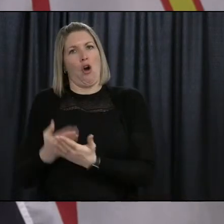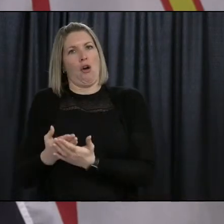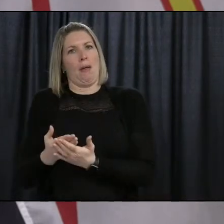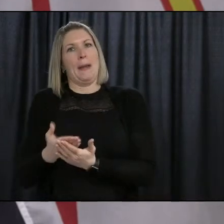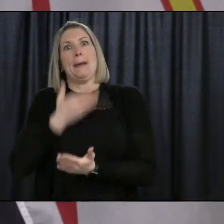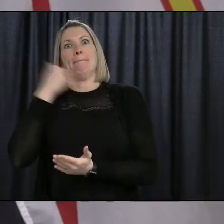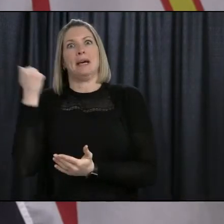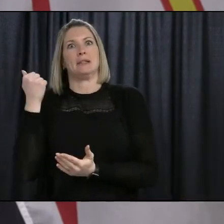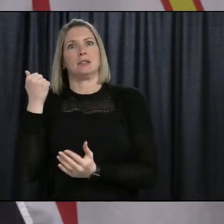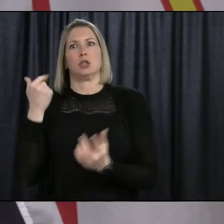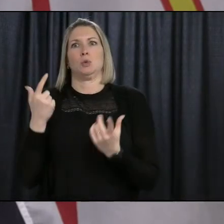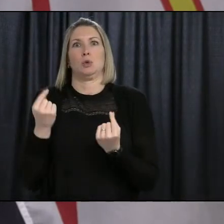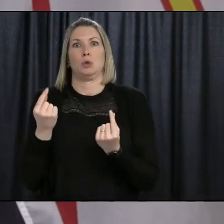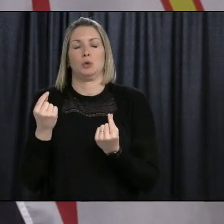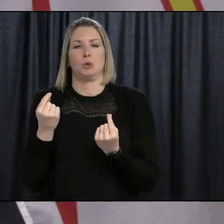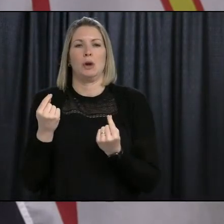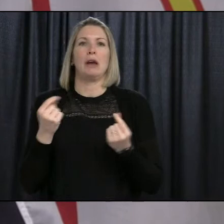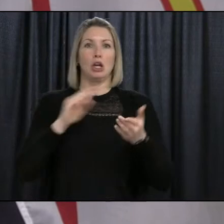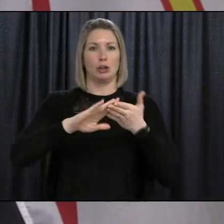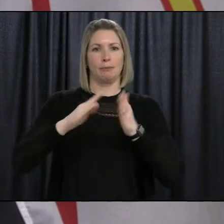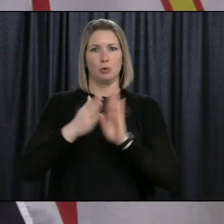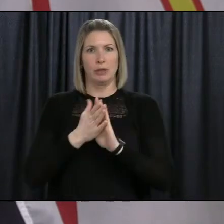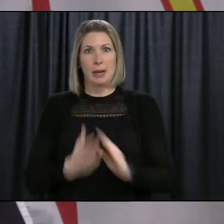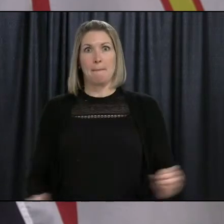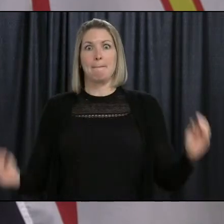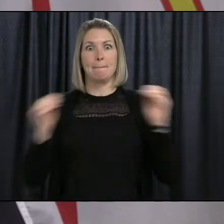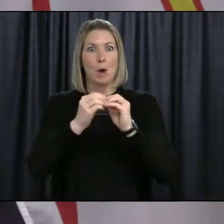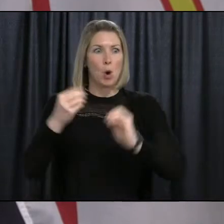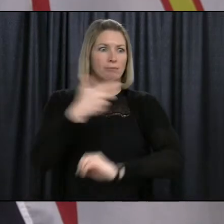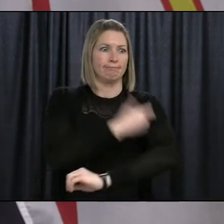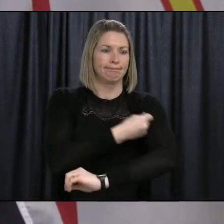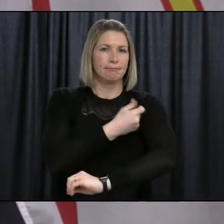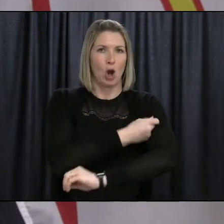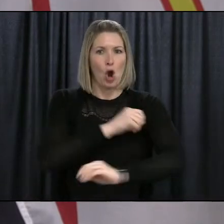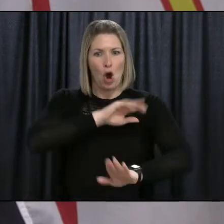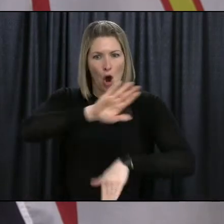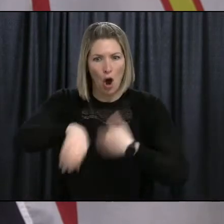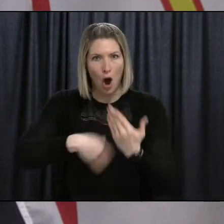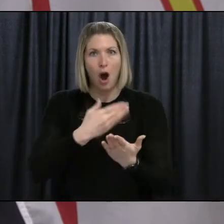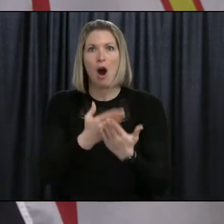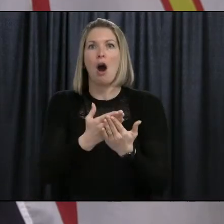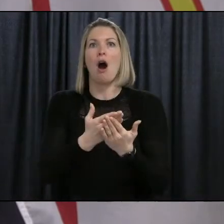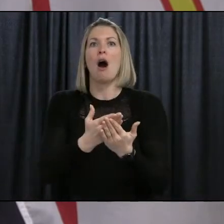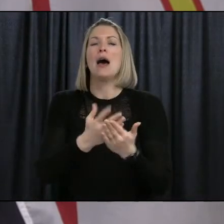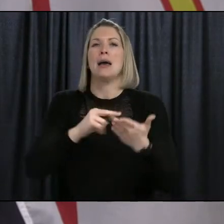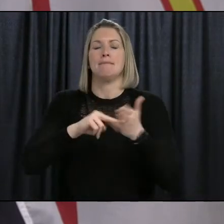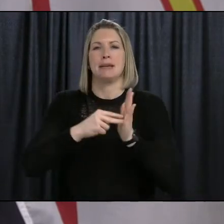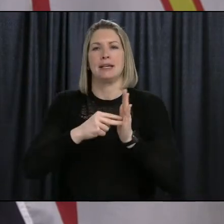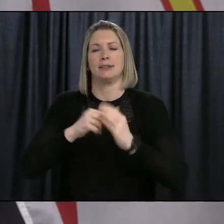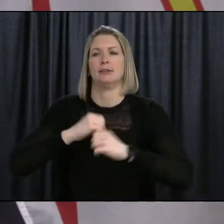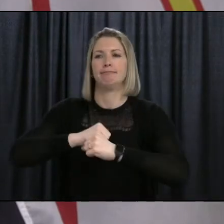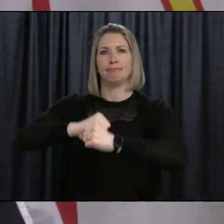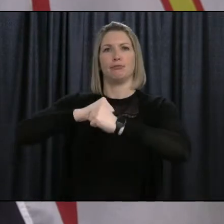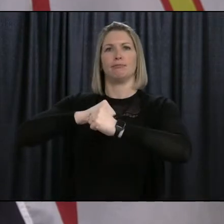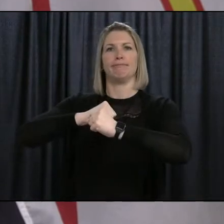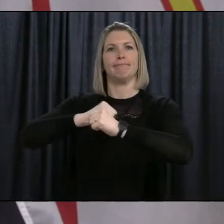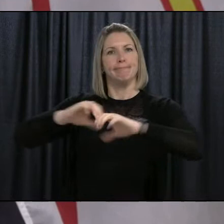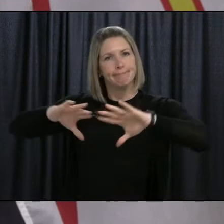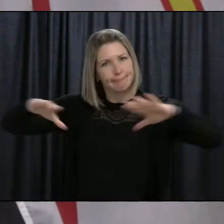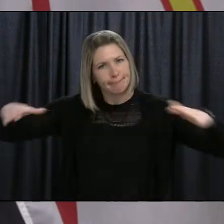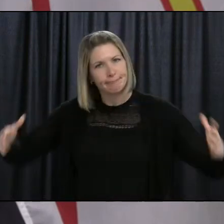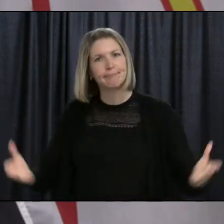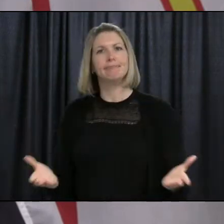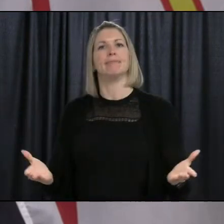in congregate living settings, and making sure that our society is protected faster is